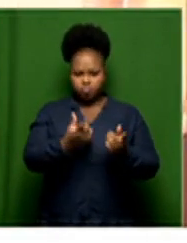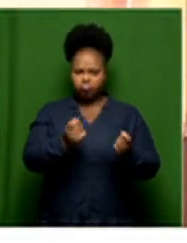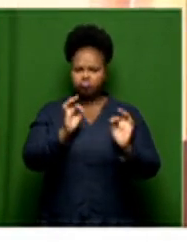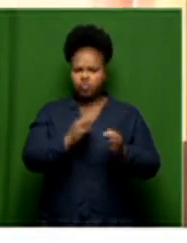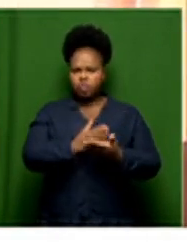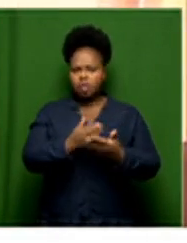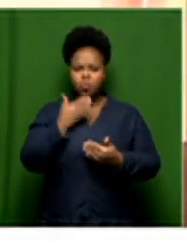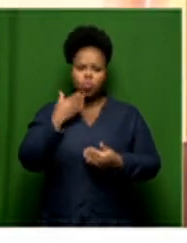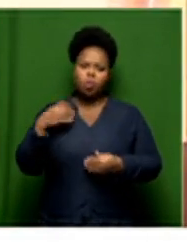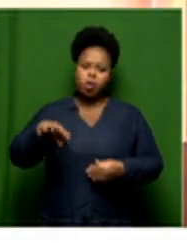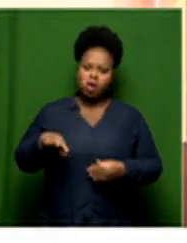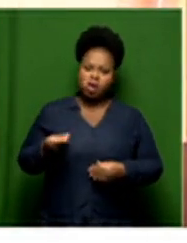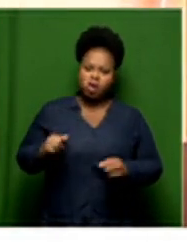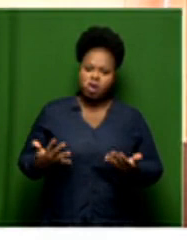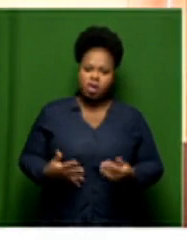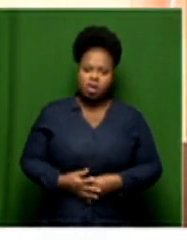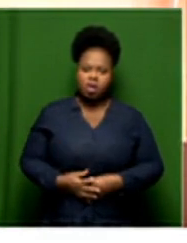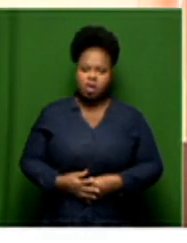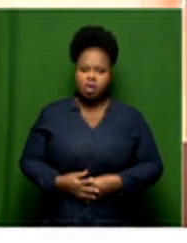especially for those hit hard by this pandemic?